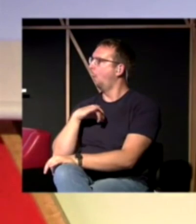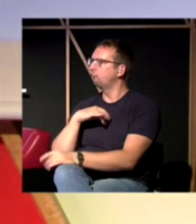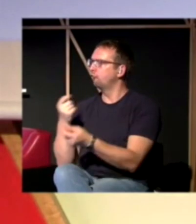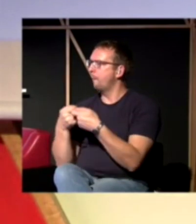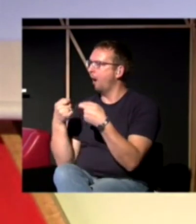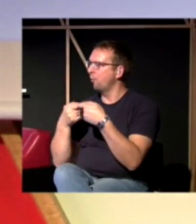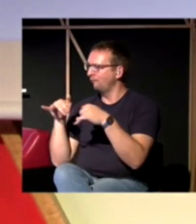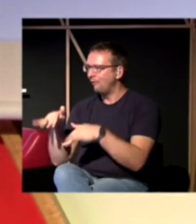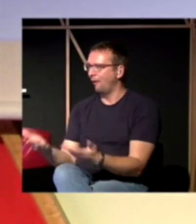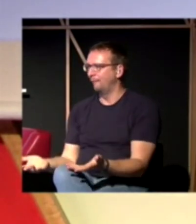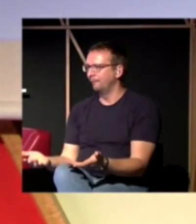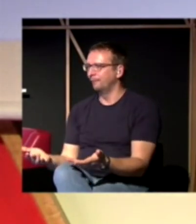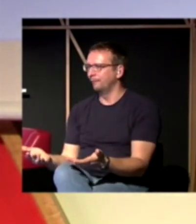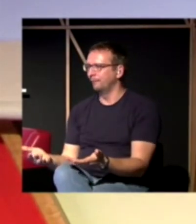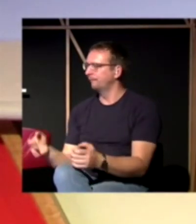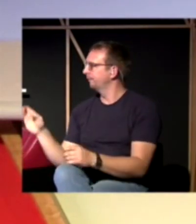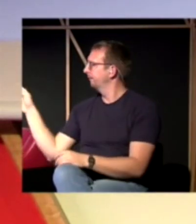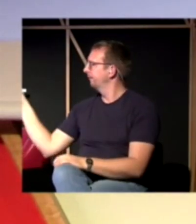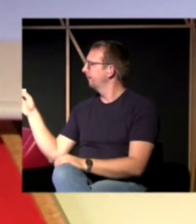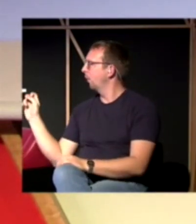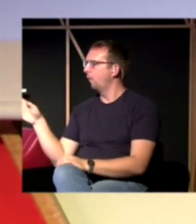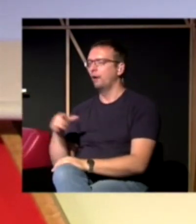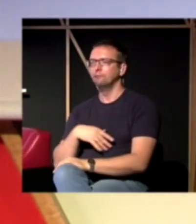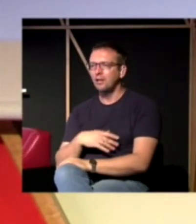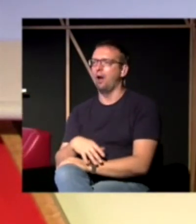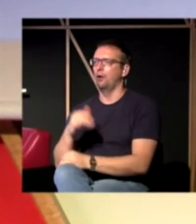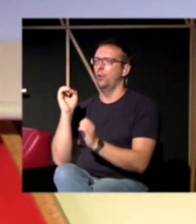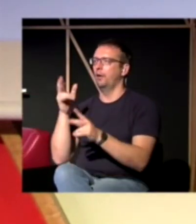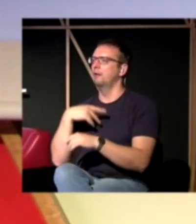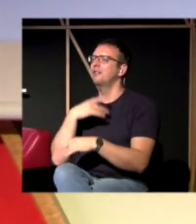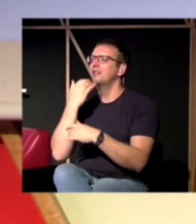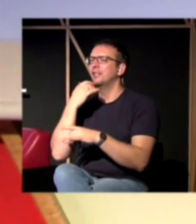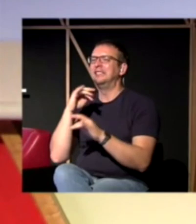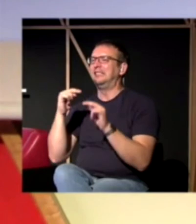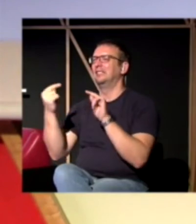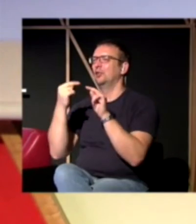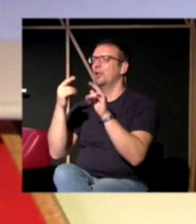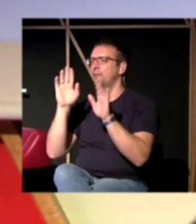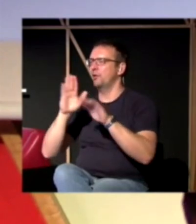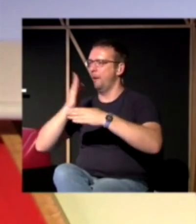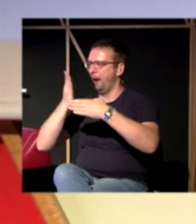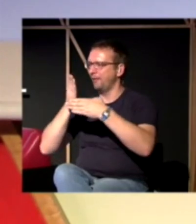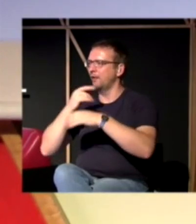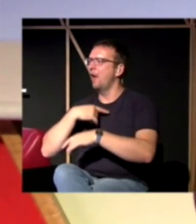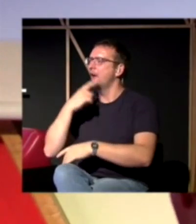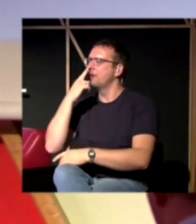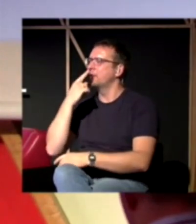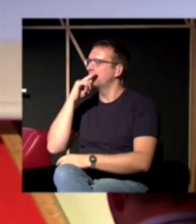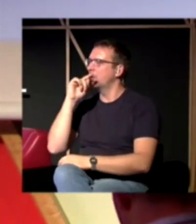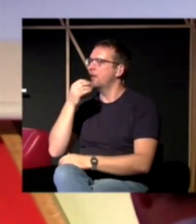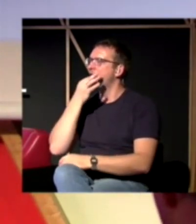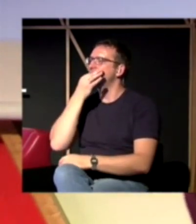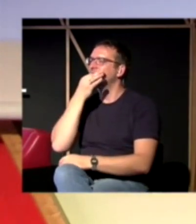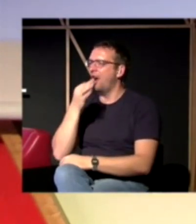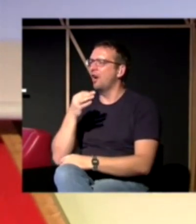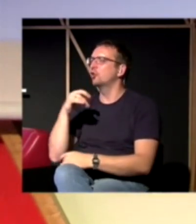questions. Again, I'd like to say a big thank you to the panel. They've been fantastic today, and I hope this has been a really useful session for you guys to understand more